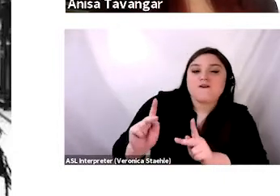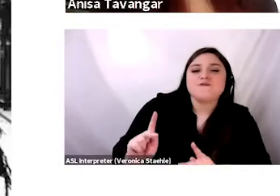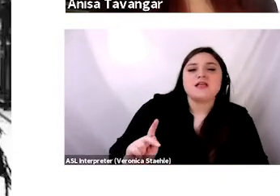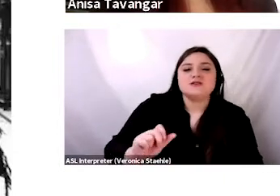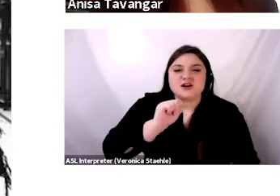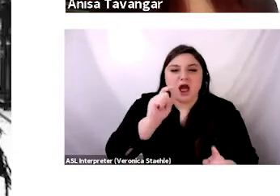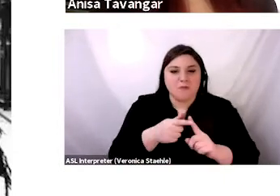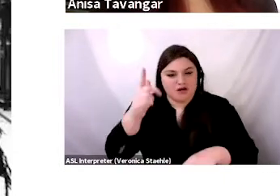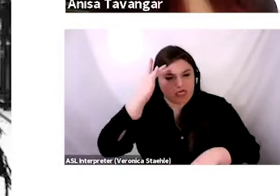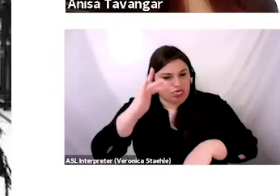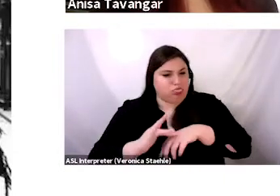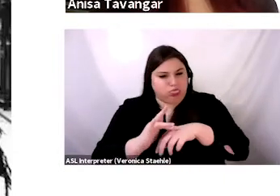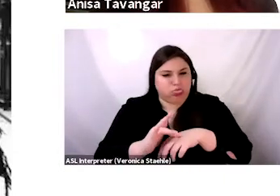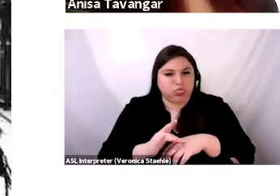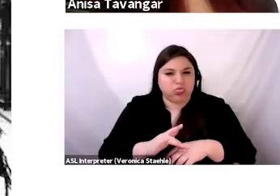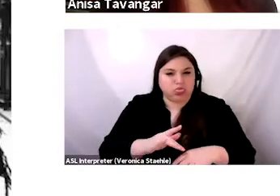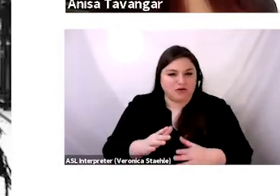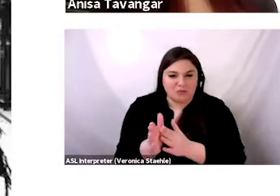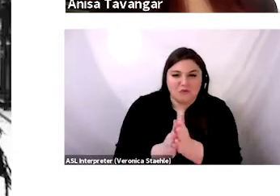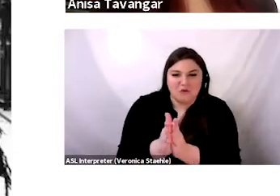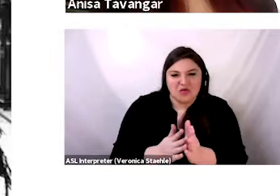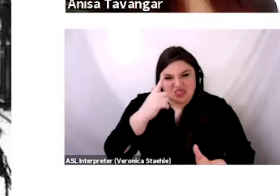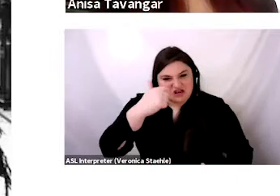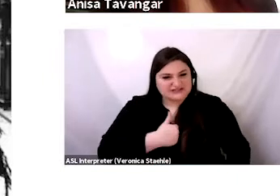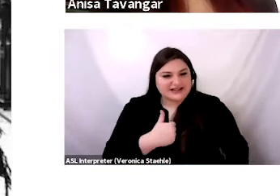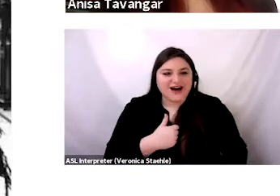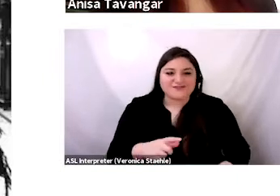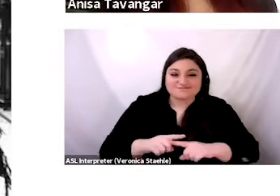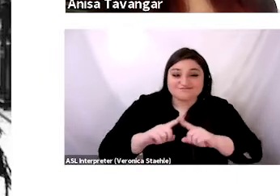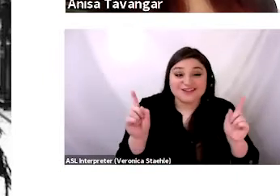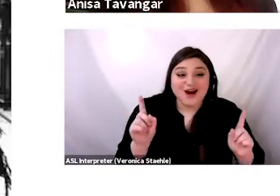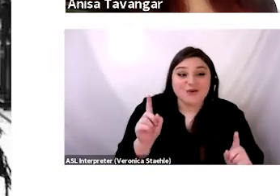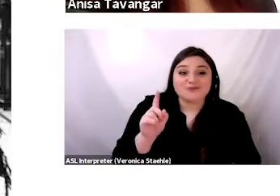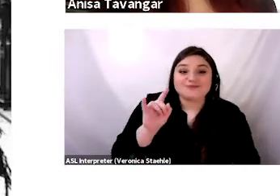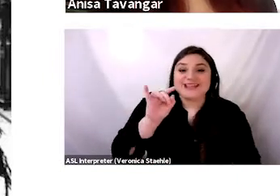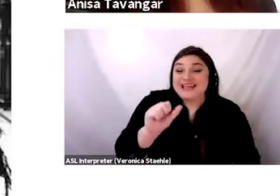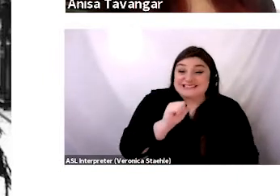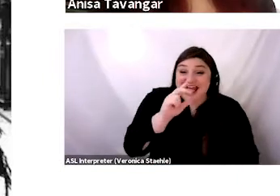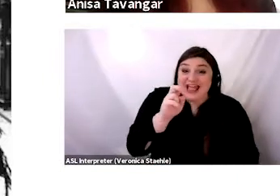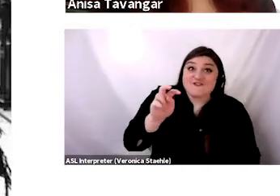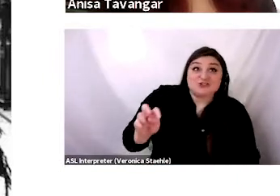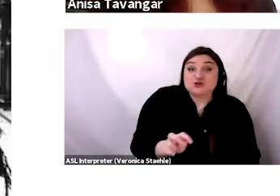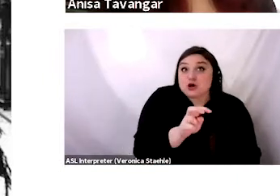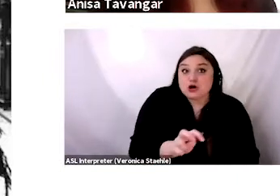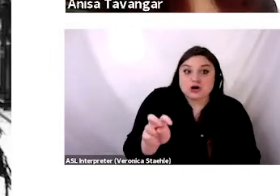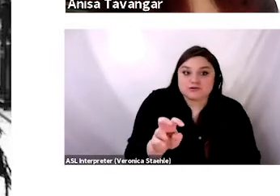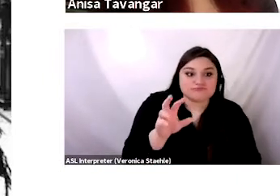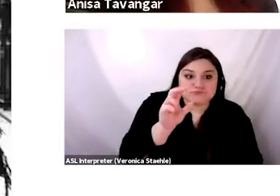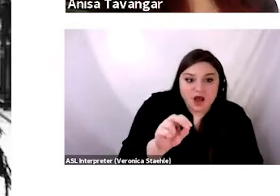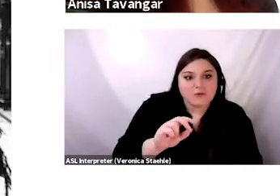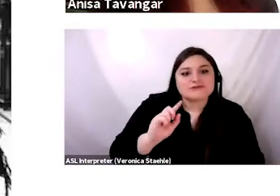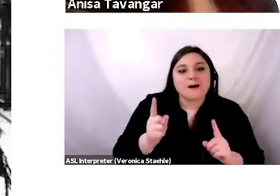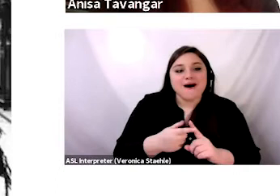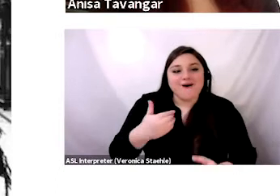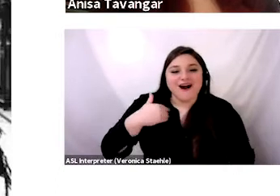like knowledge, which is to say, it's what we were born for. I think finding, incorporating, and then representing beauty is what